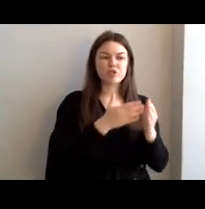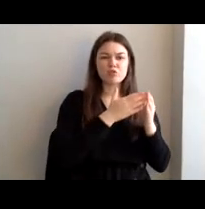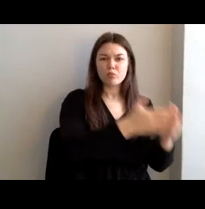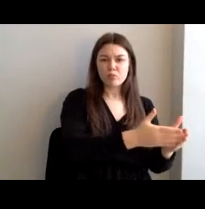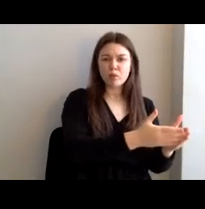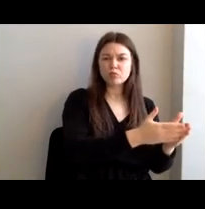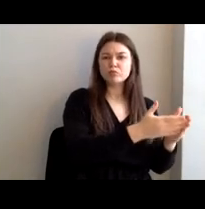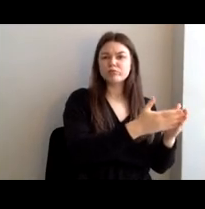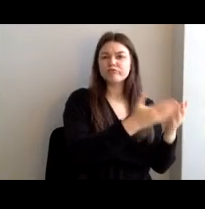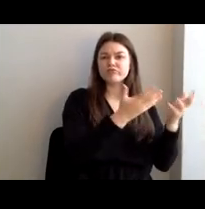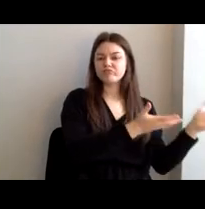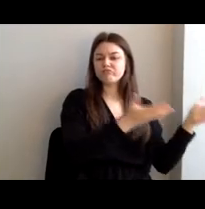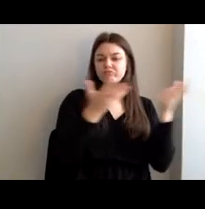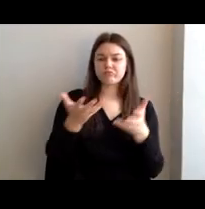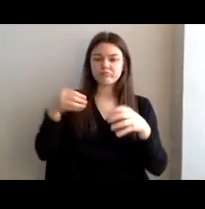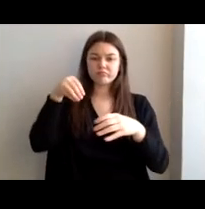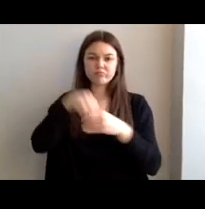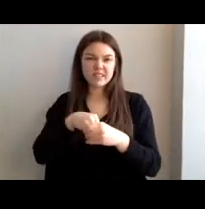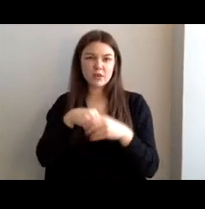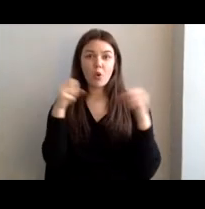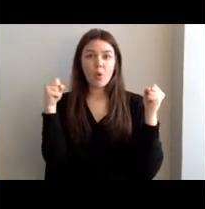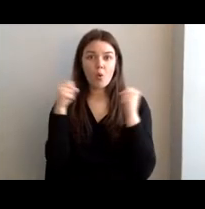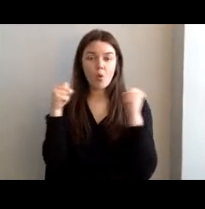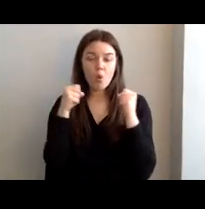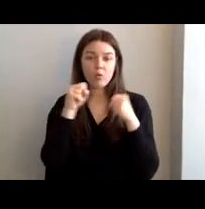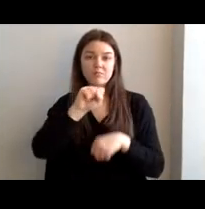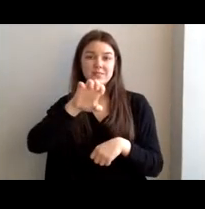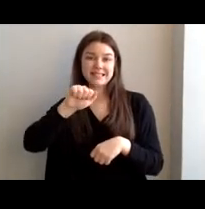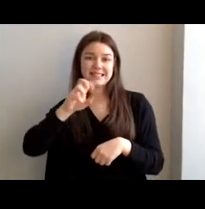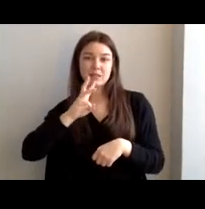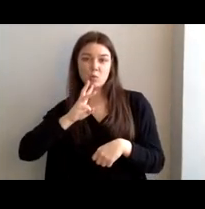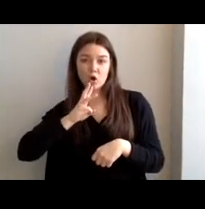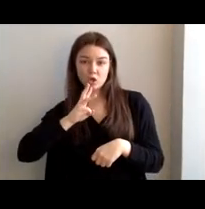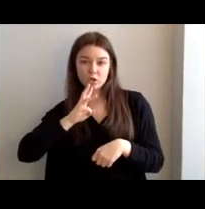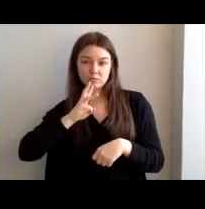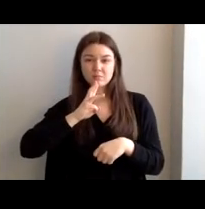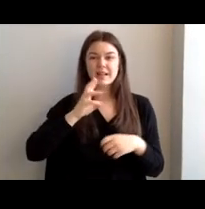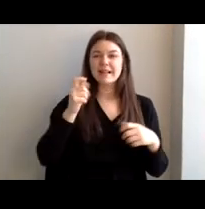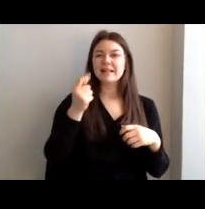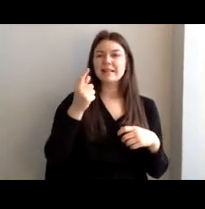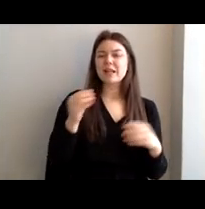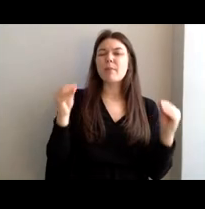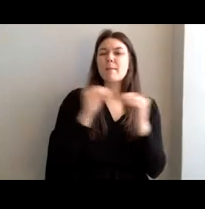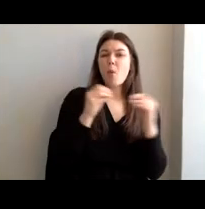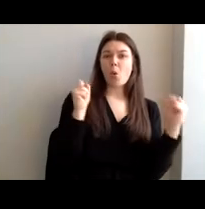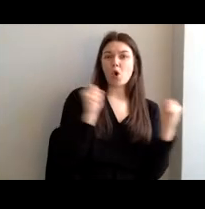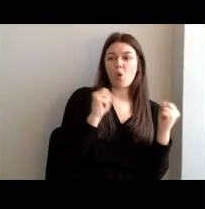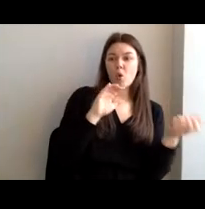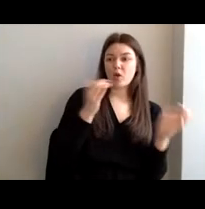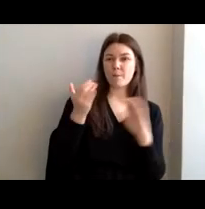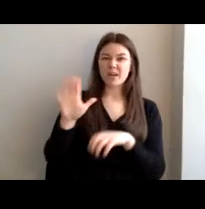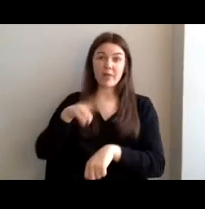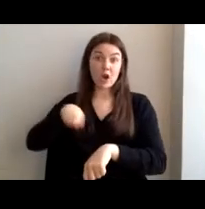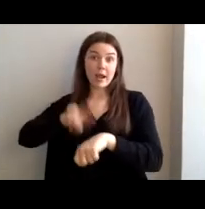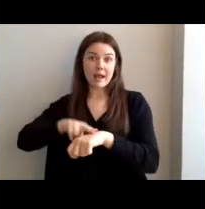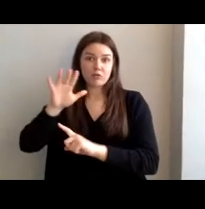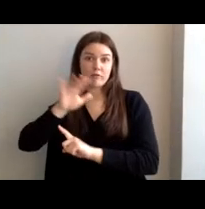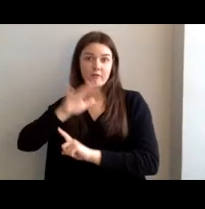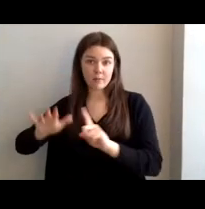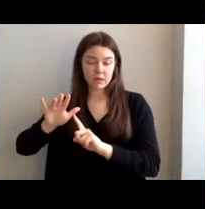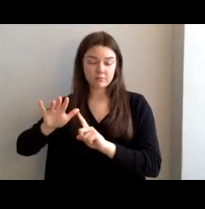lobsters are placed into this refrigerated seawater. This water is kept at a little bit lower temperature than their natural environment so that it slows down